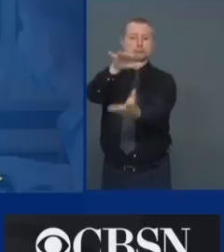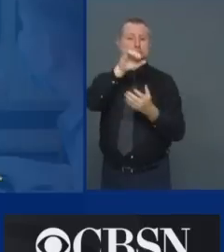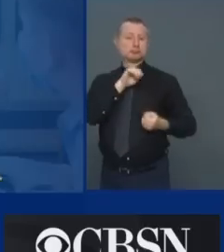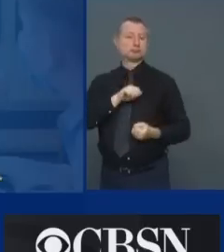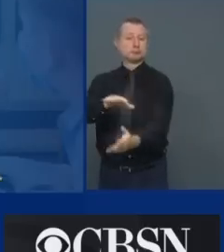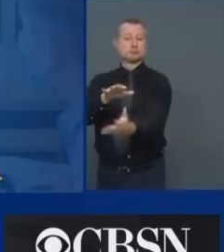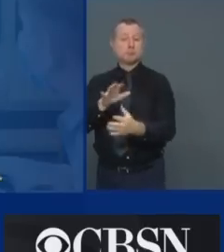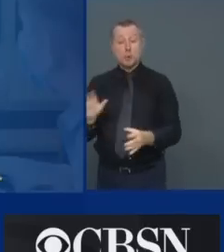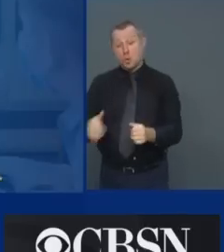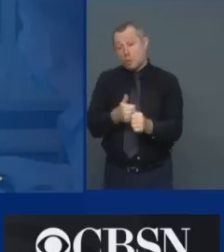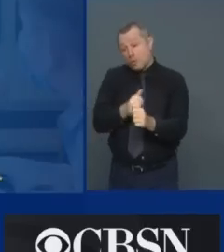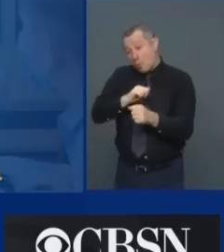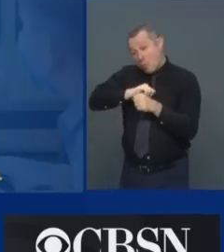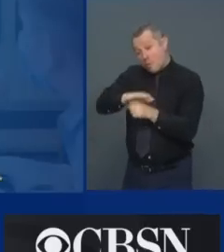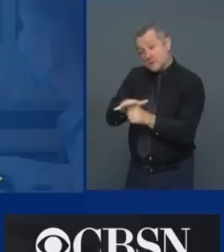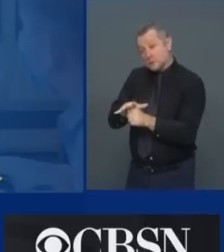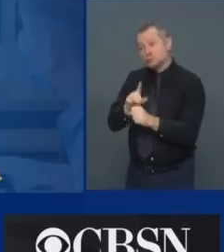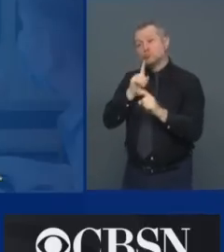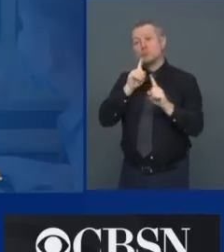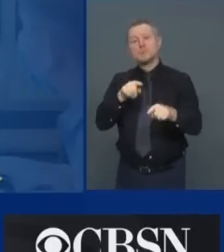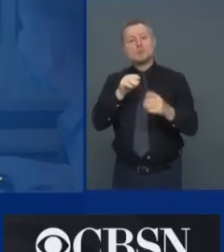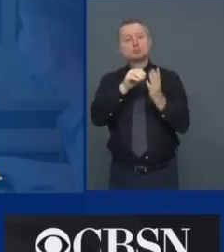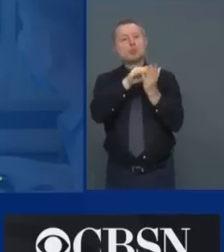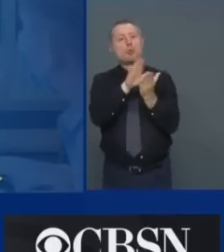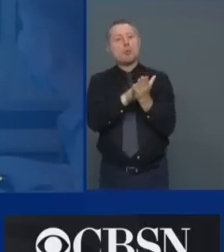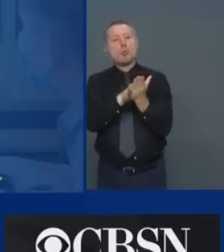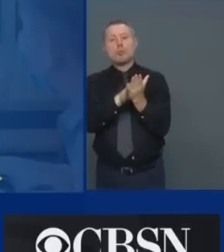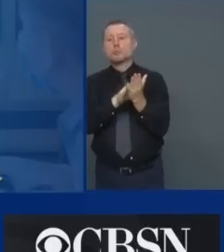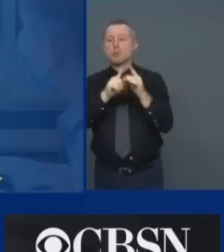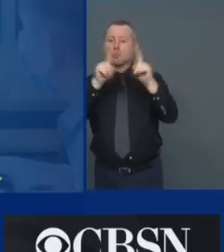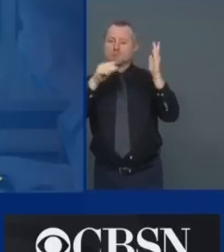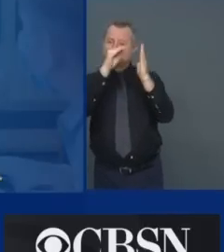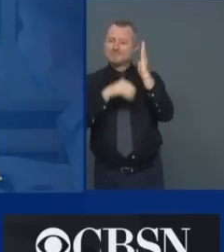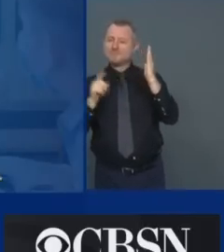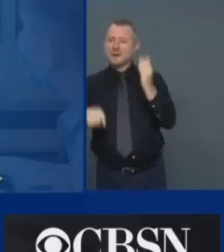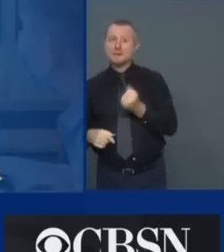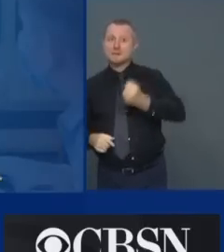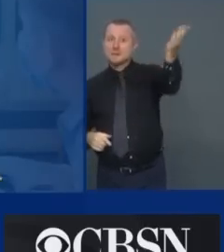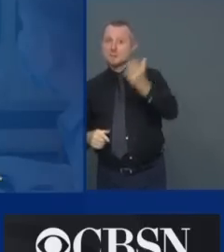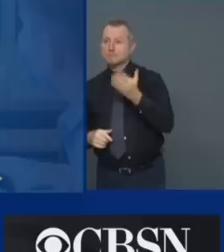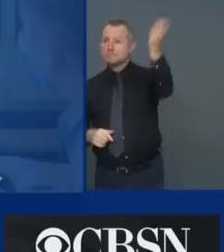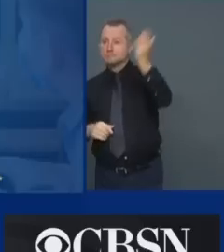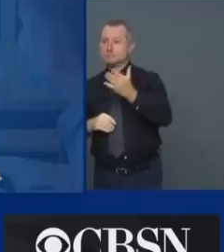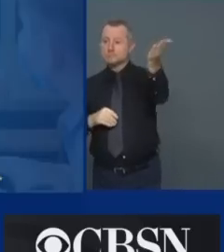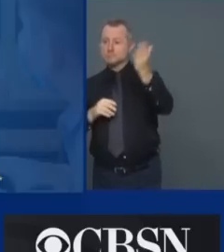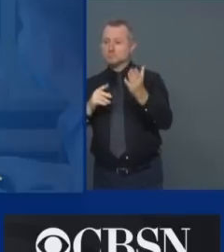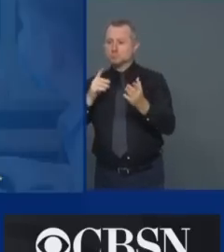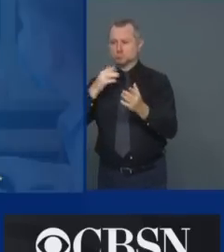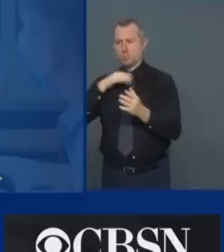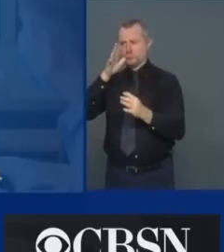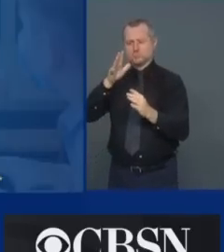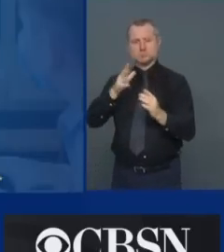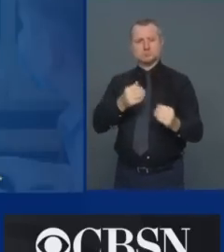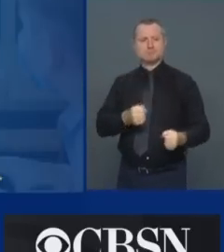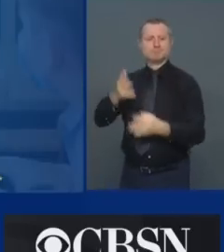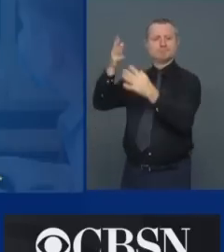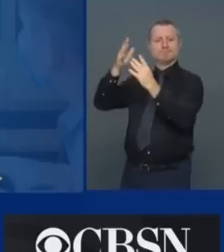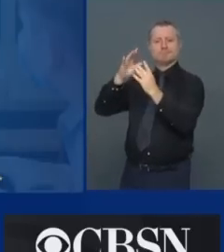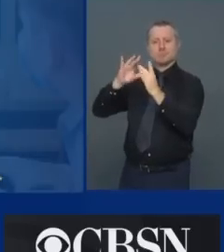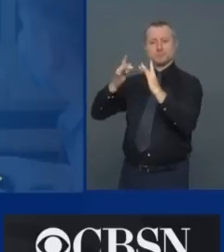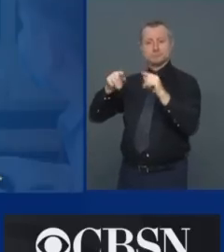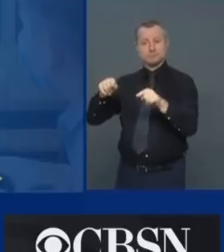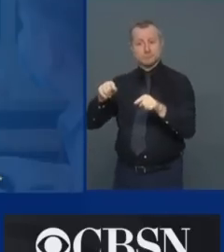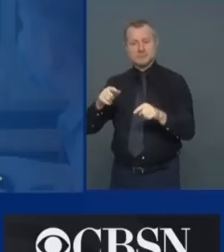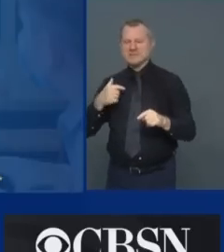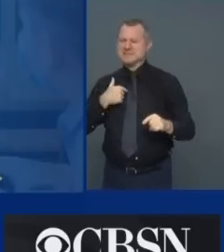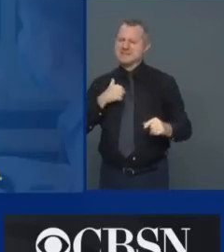up now. Department of Health is hosting it. We're going to show you how it works. I encourage every parent, every teacher. You want to know how